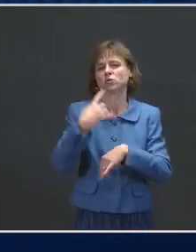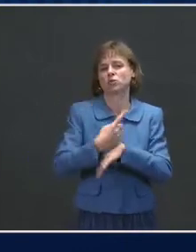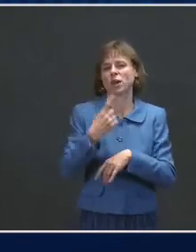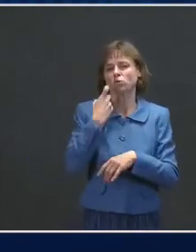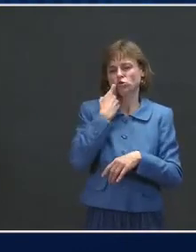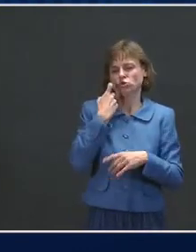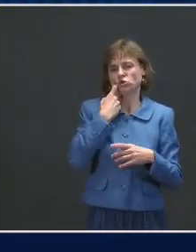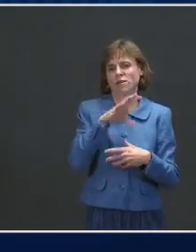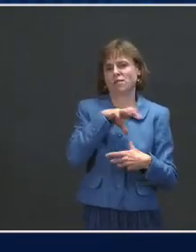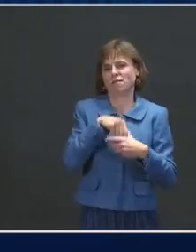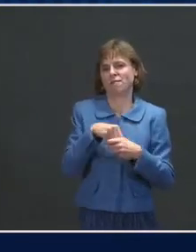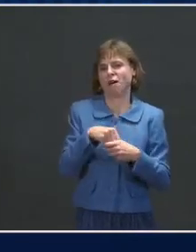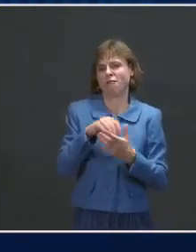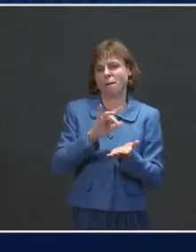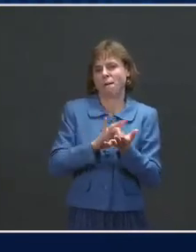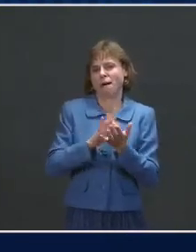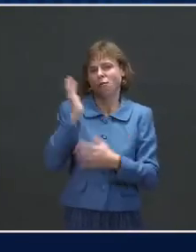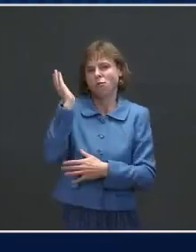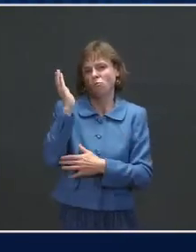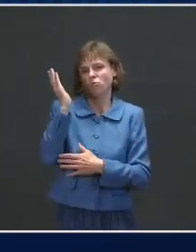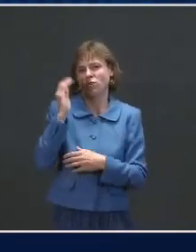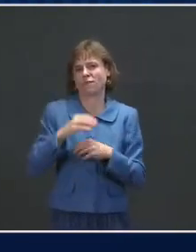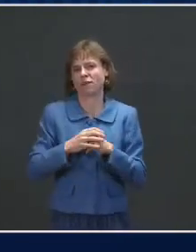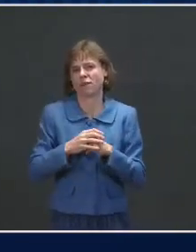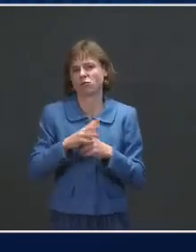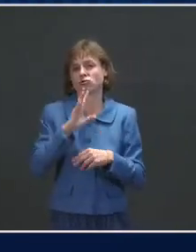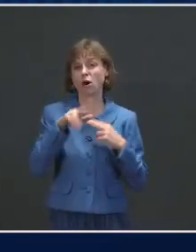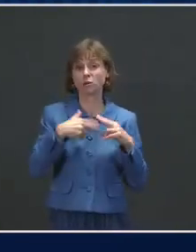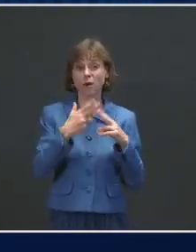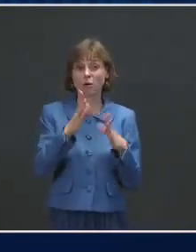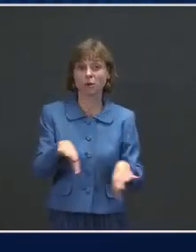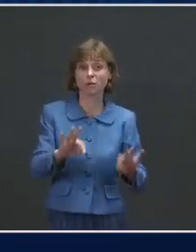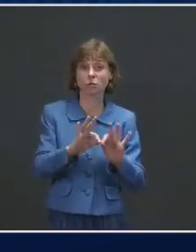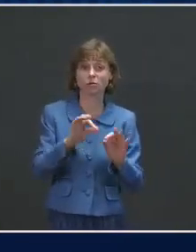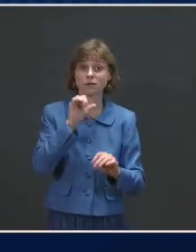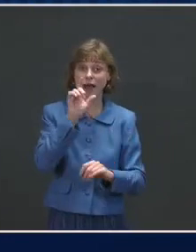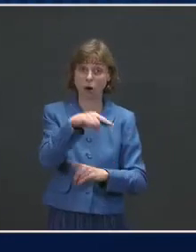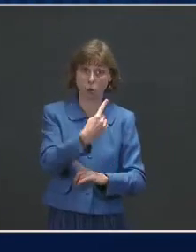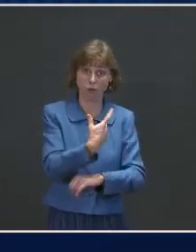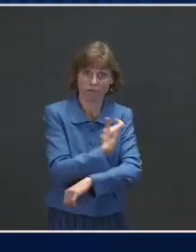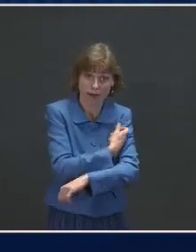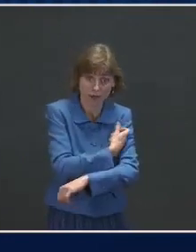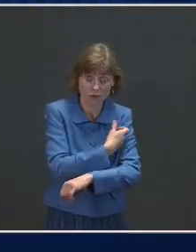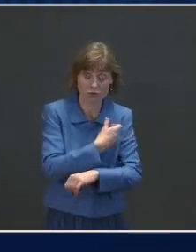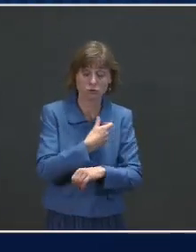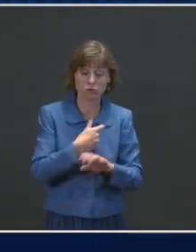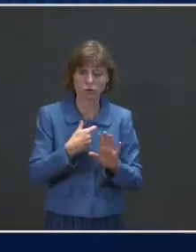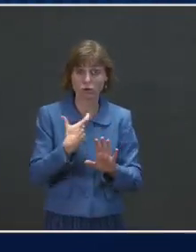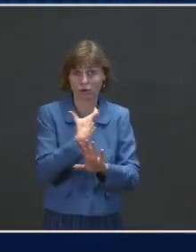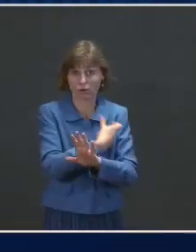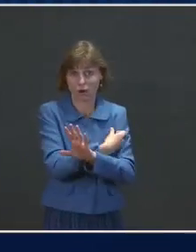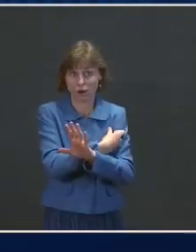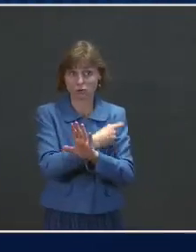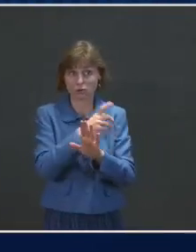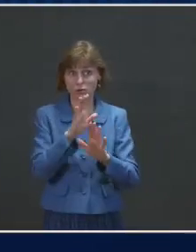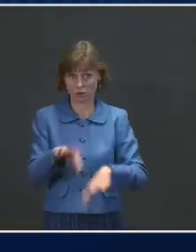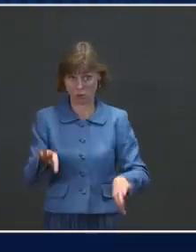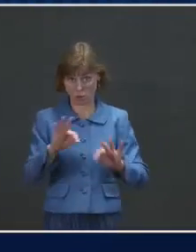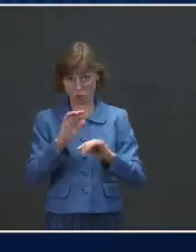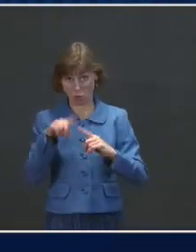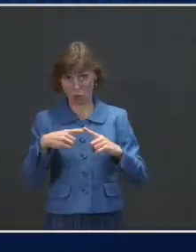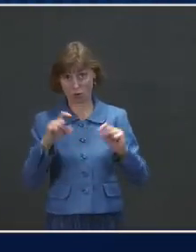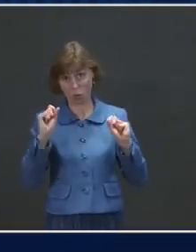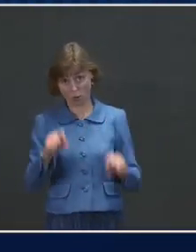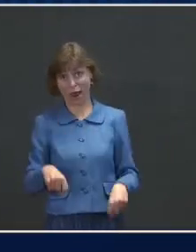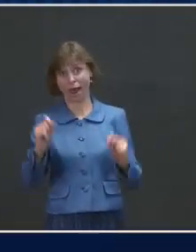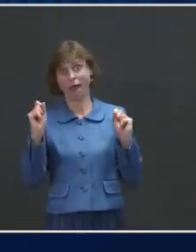health experts. They talked about the importance of not only vaccination, getting the vaccine when you're eligible, that